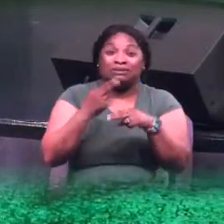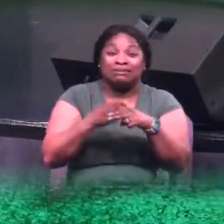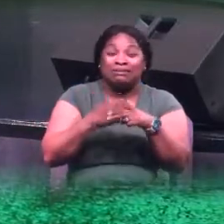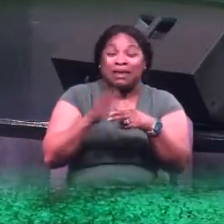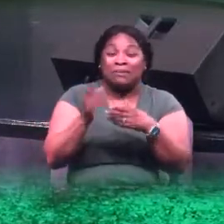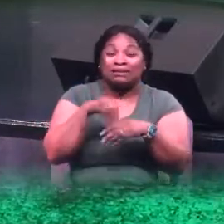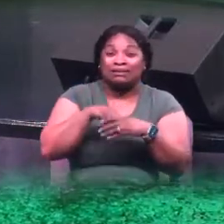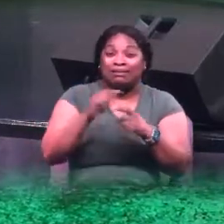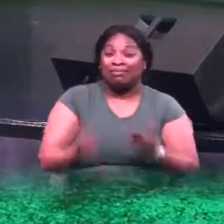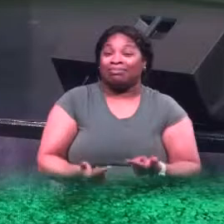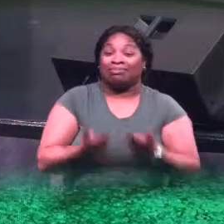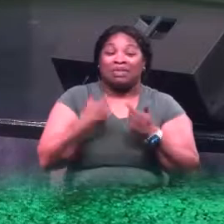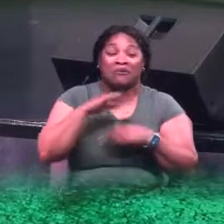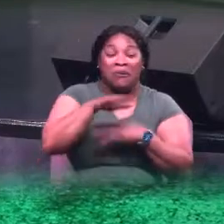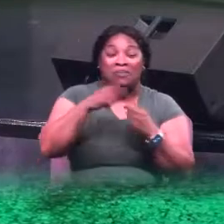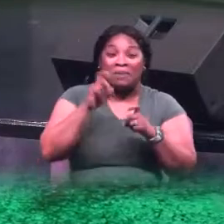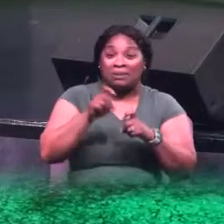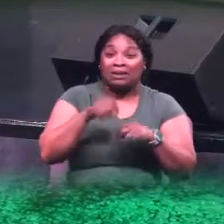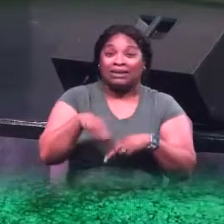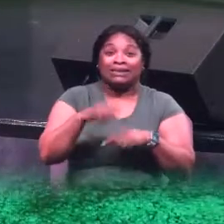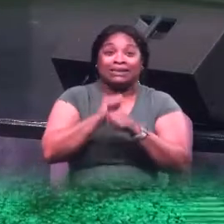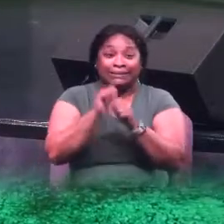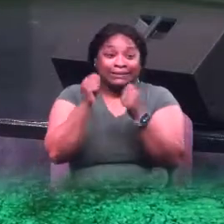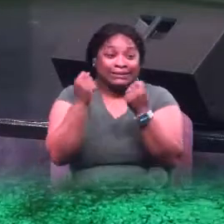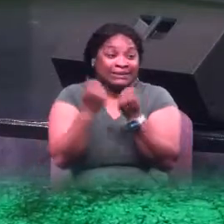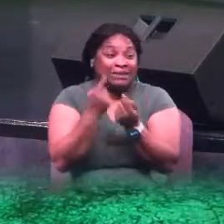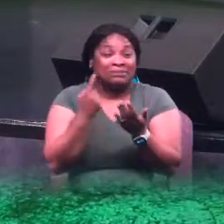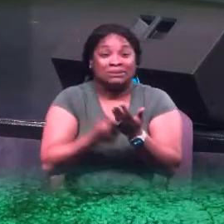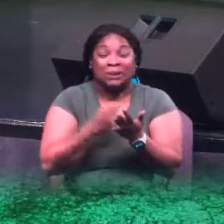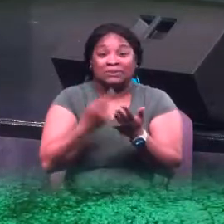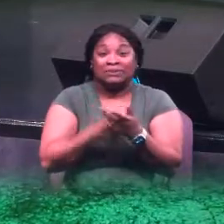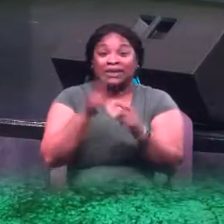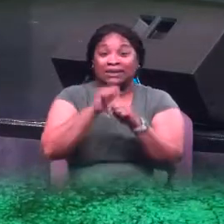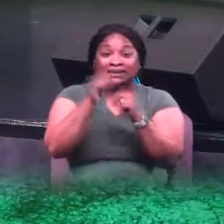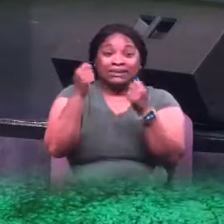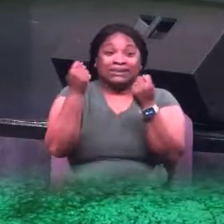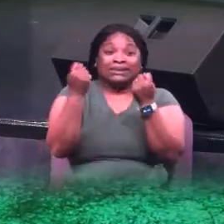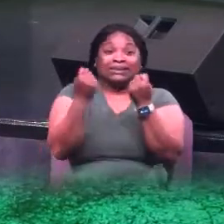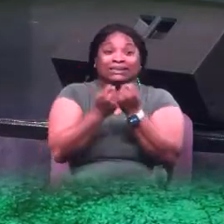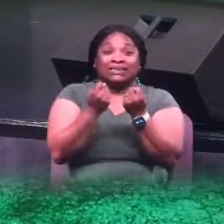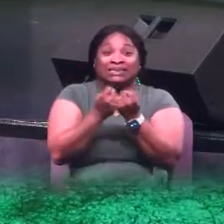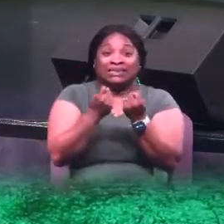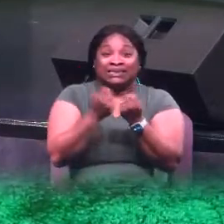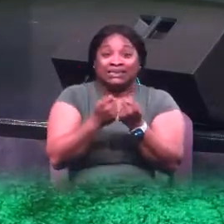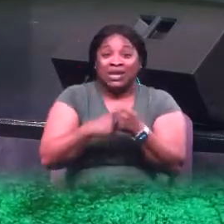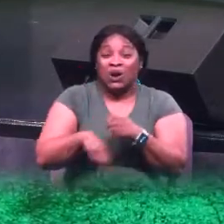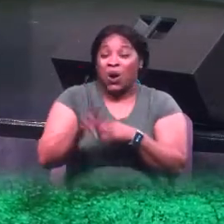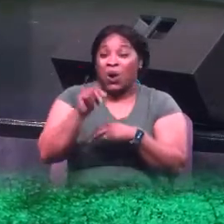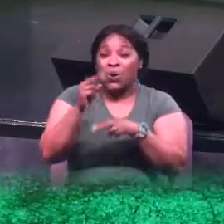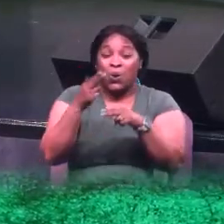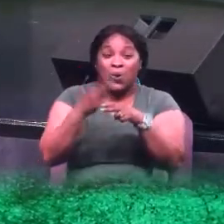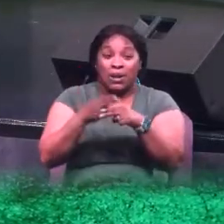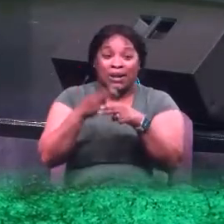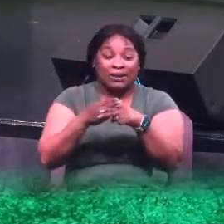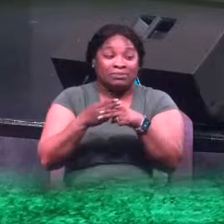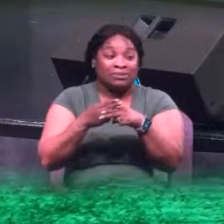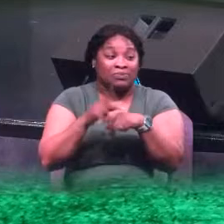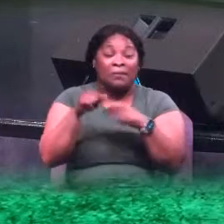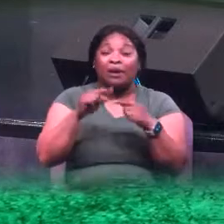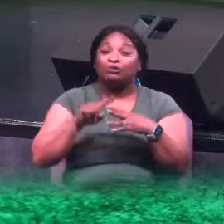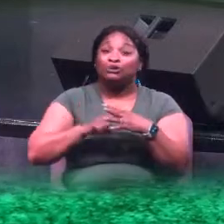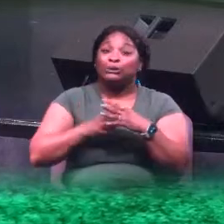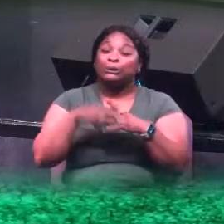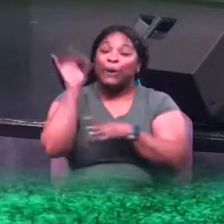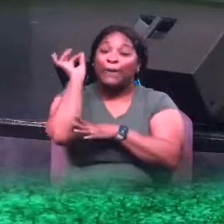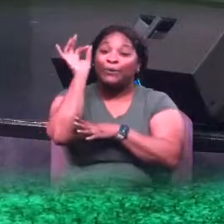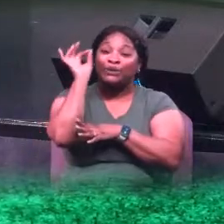all of them needed a team. And sometimes the teammates are no names. I'm about to start preaching in